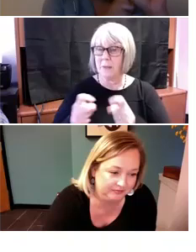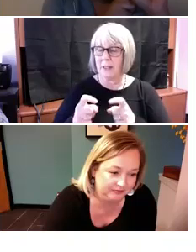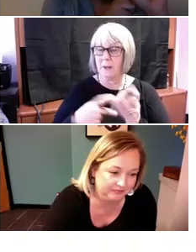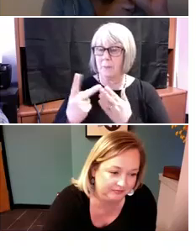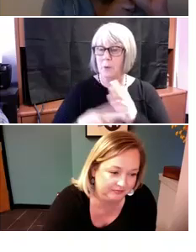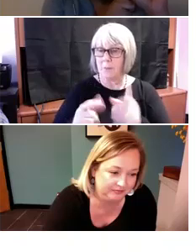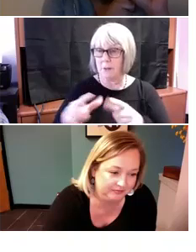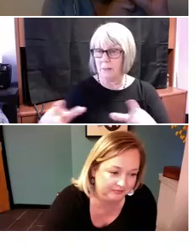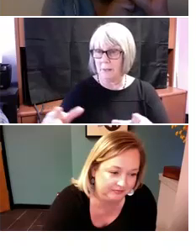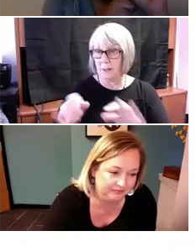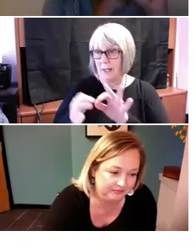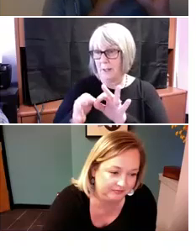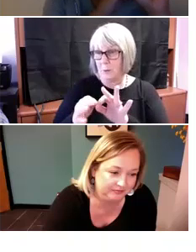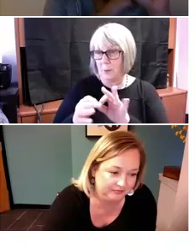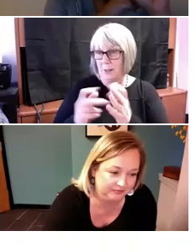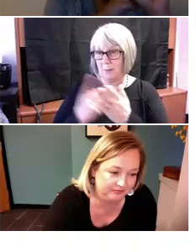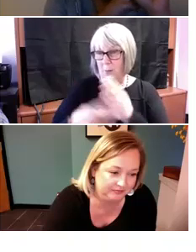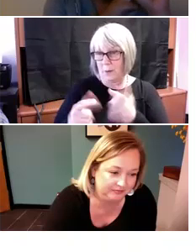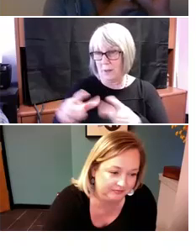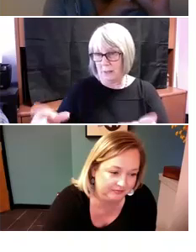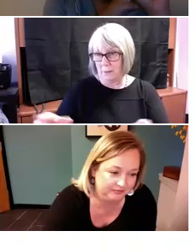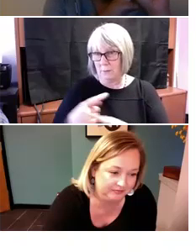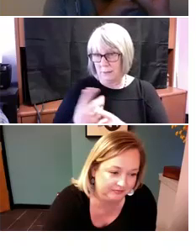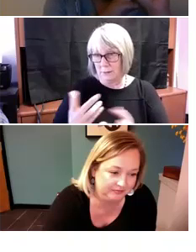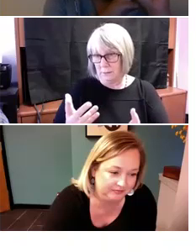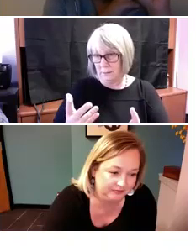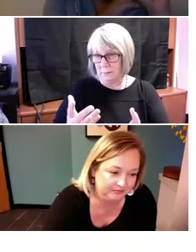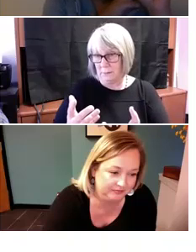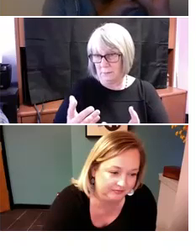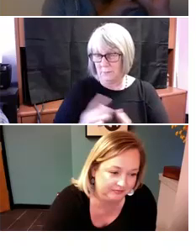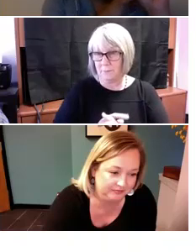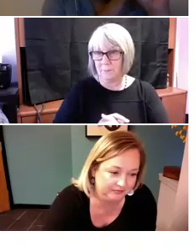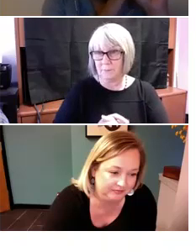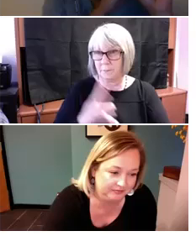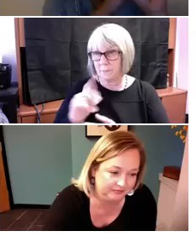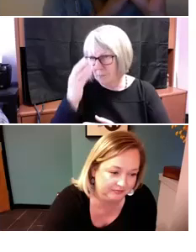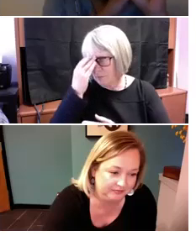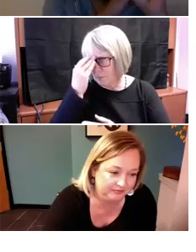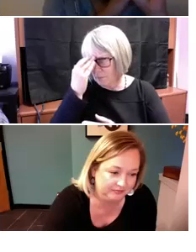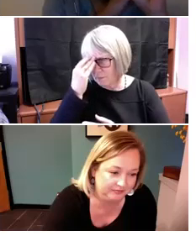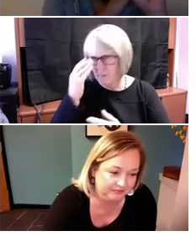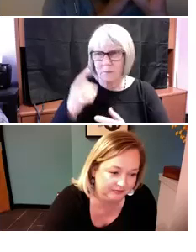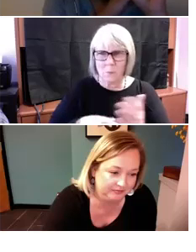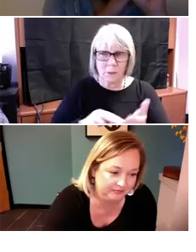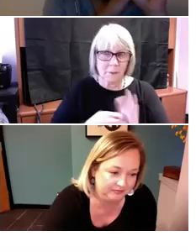an interpreted programming language? Yes or no? And do you know what those mean?